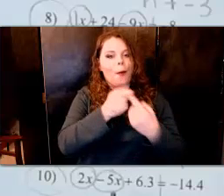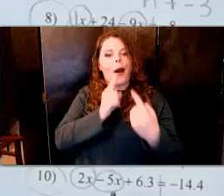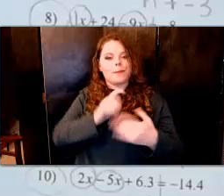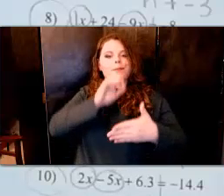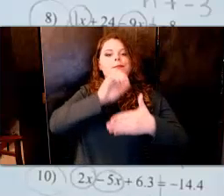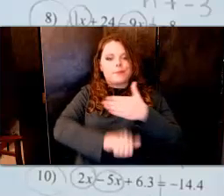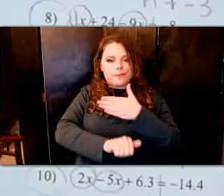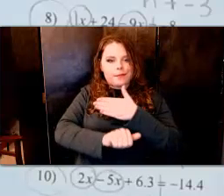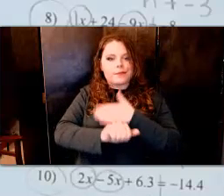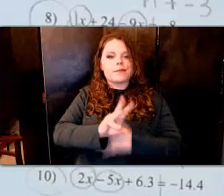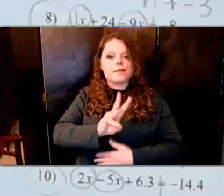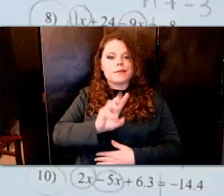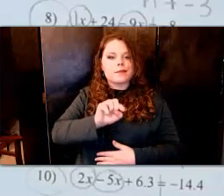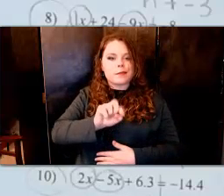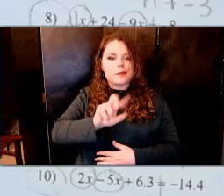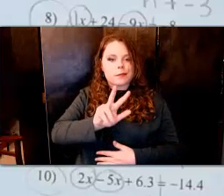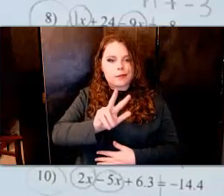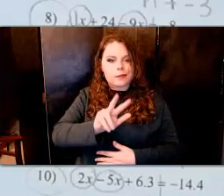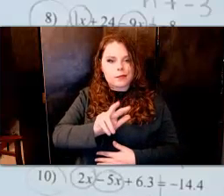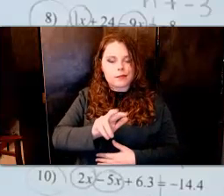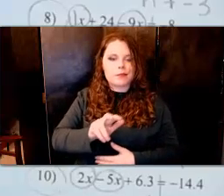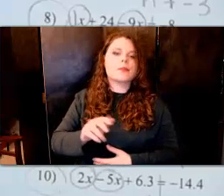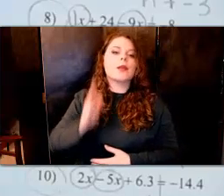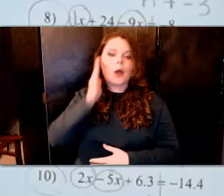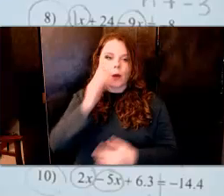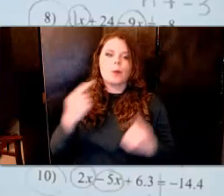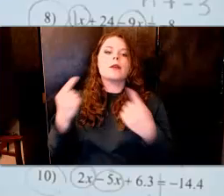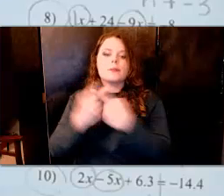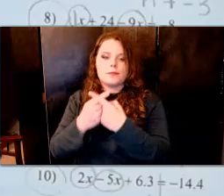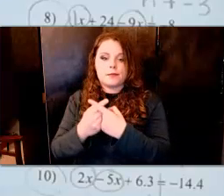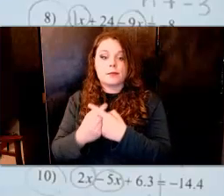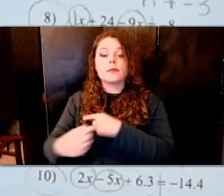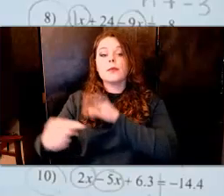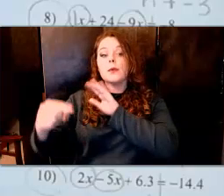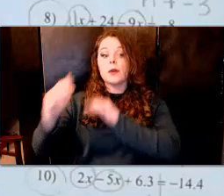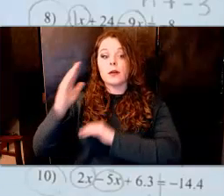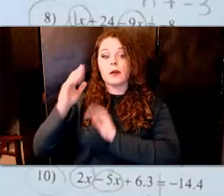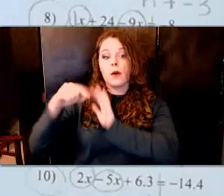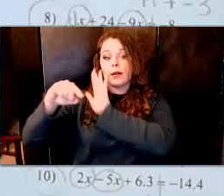These will cancel, but you still have this over here. So you have negative